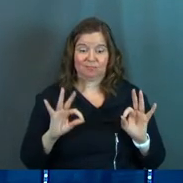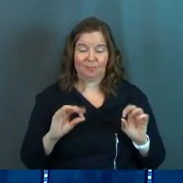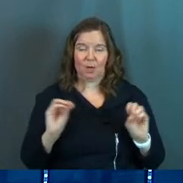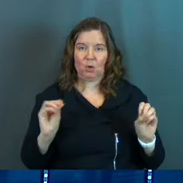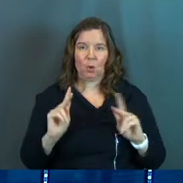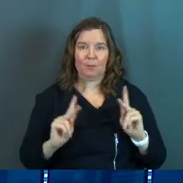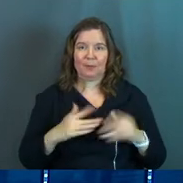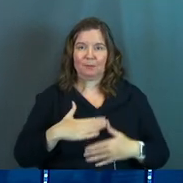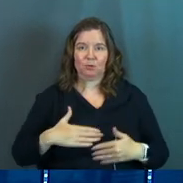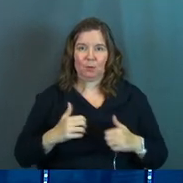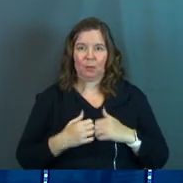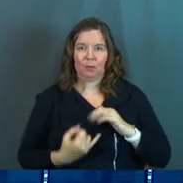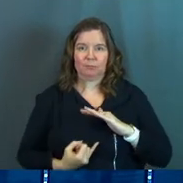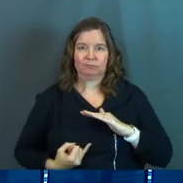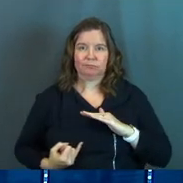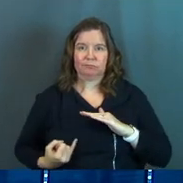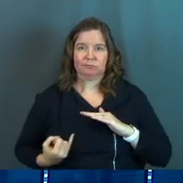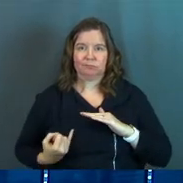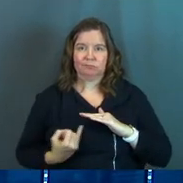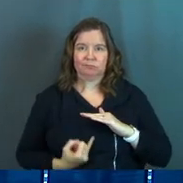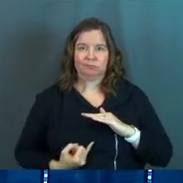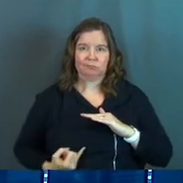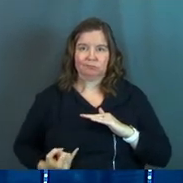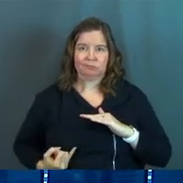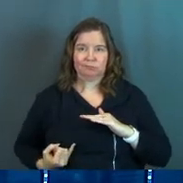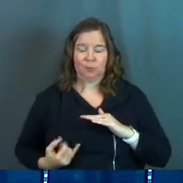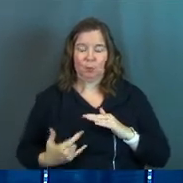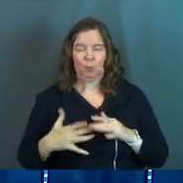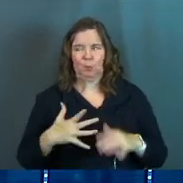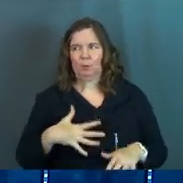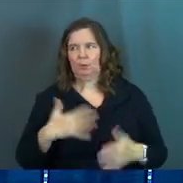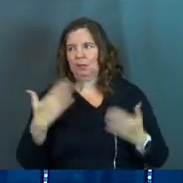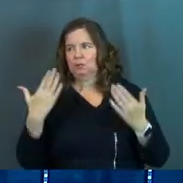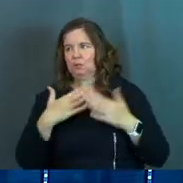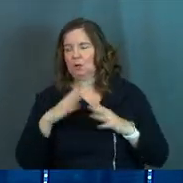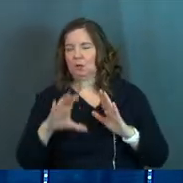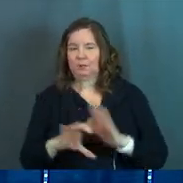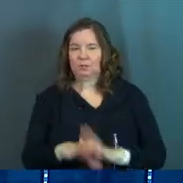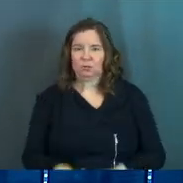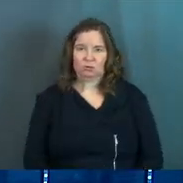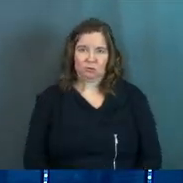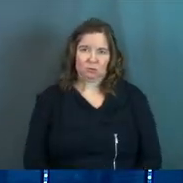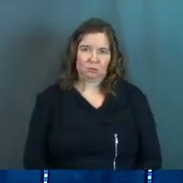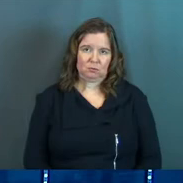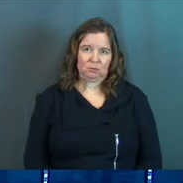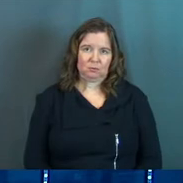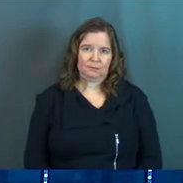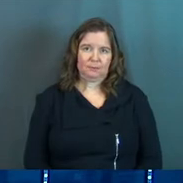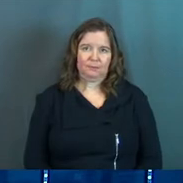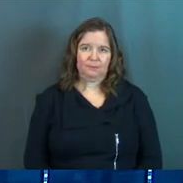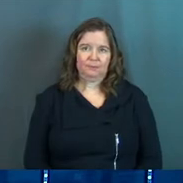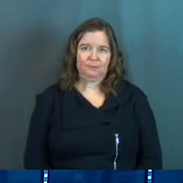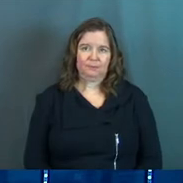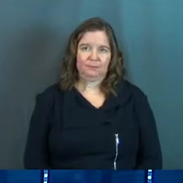have no people to enjoy it with. Oh, that's a dark picture.